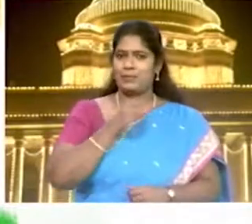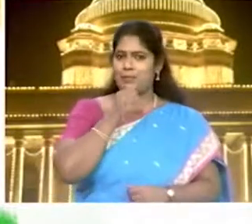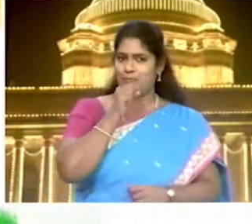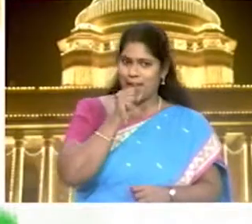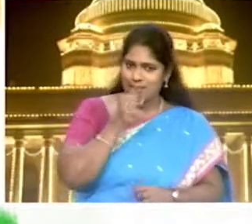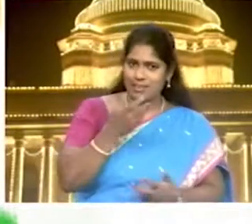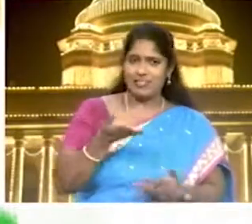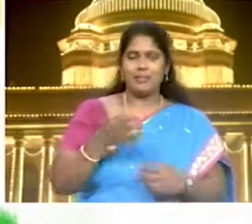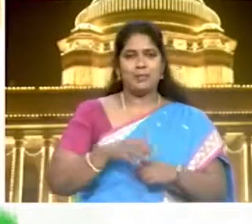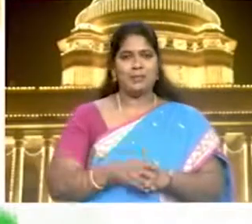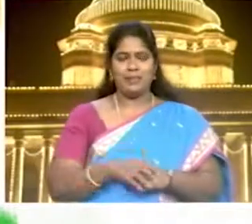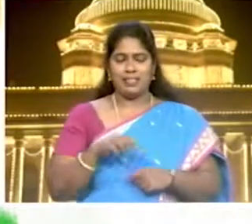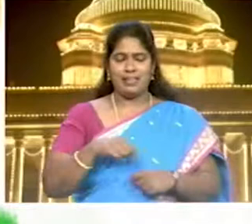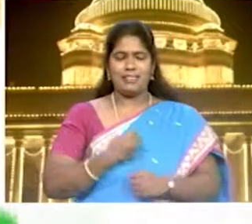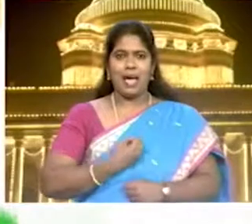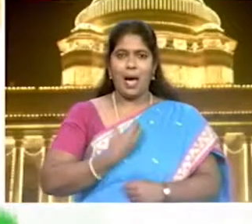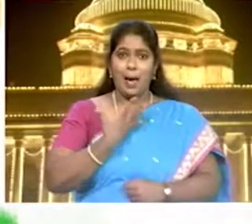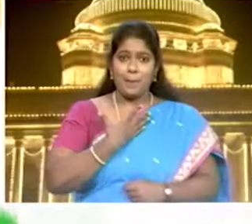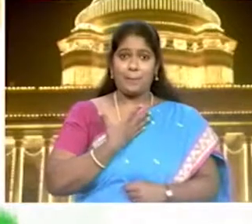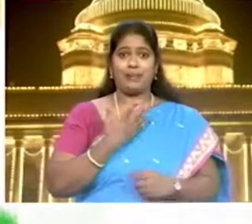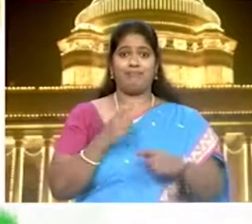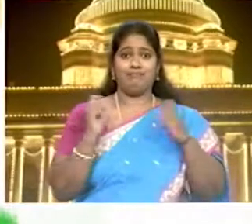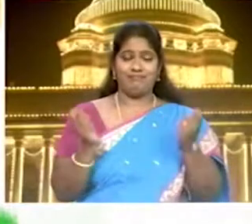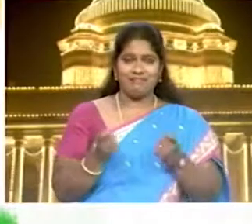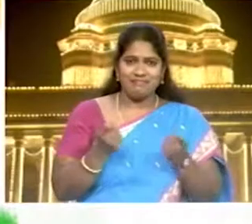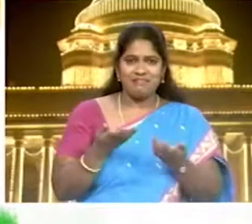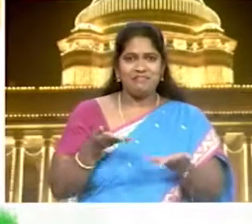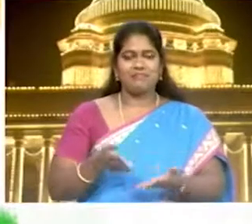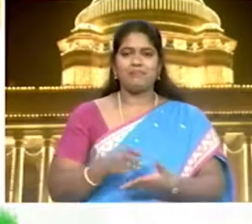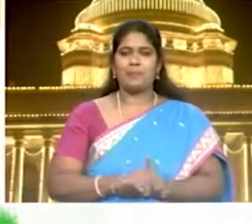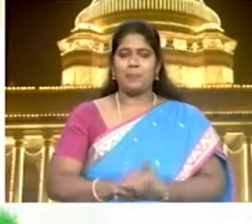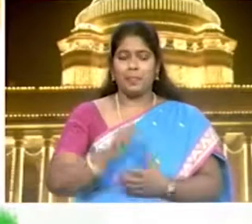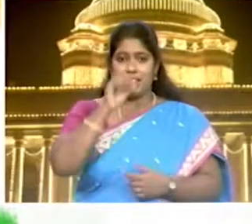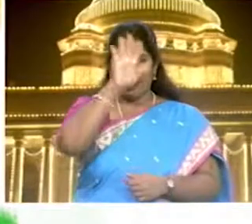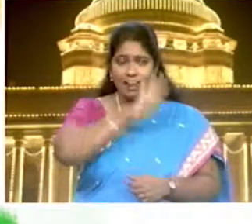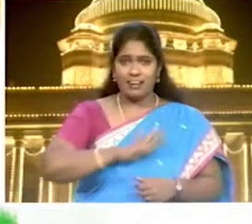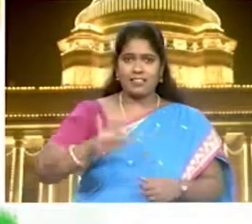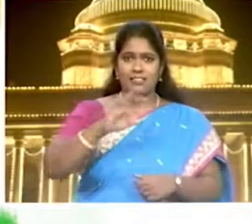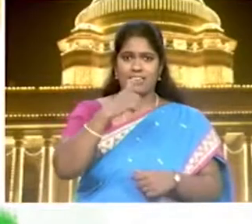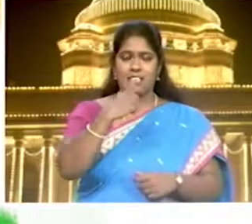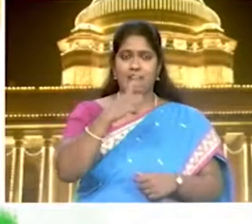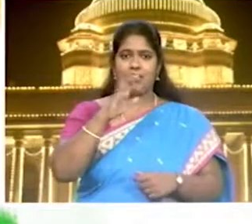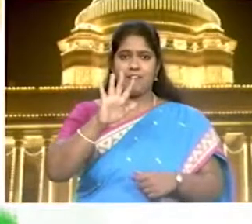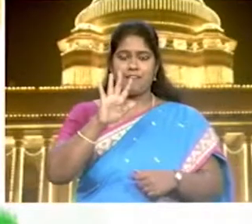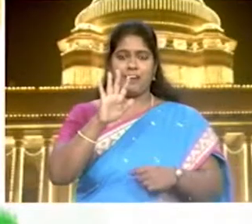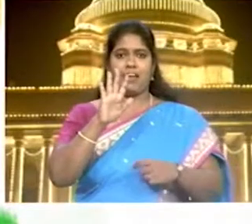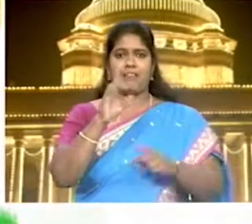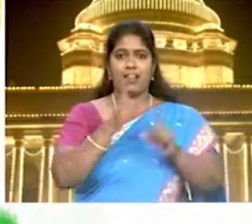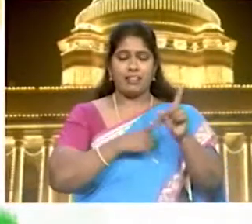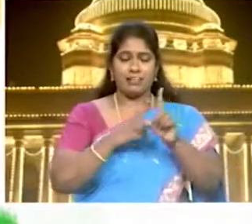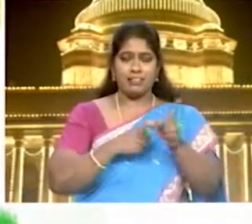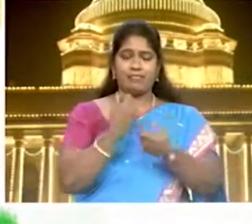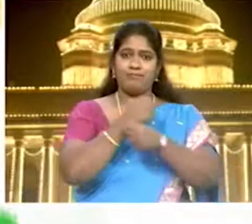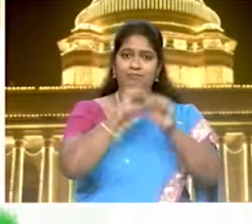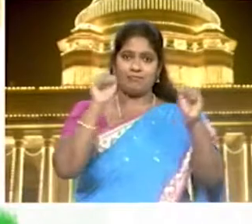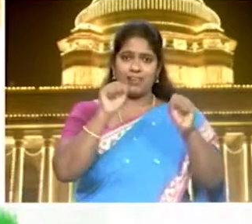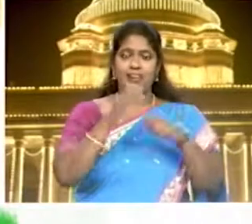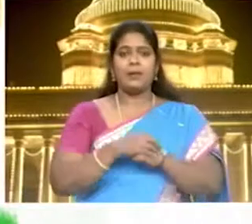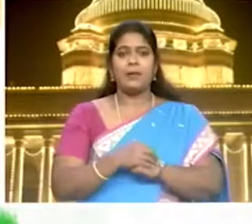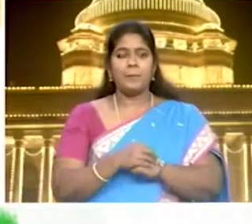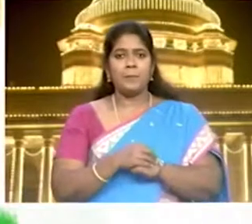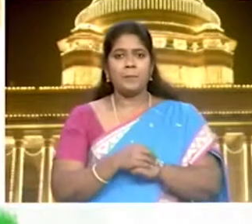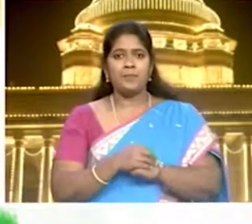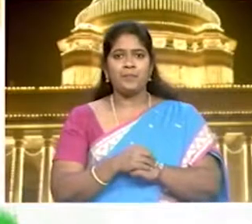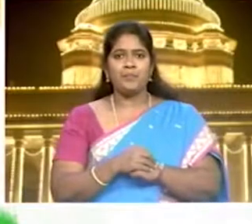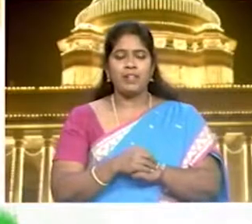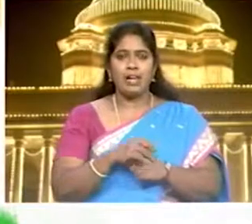this momentous occasion. India is completing 75 years as an independent nation. 14 August